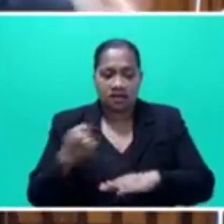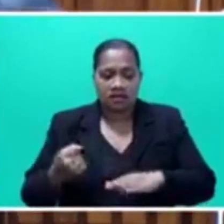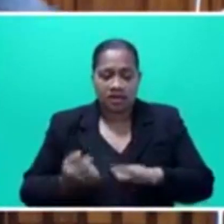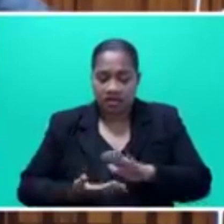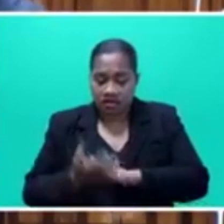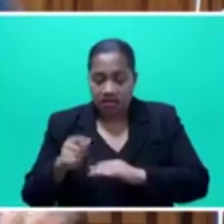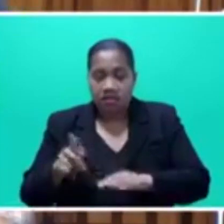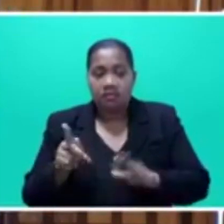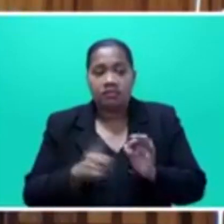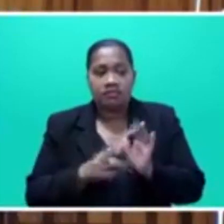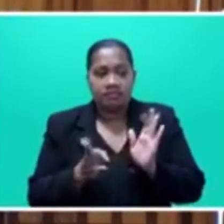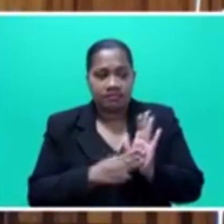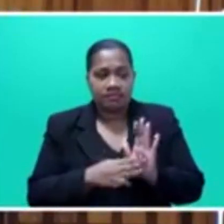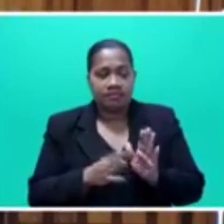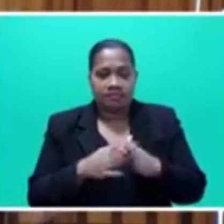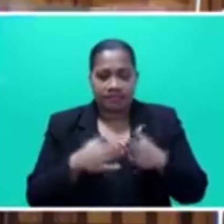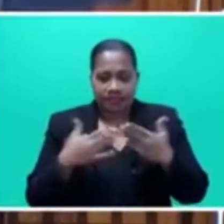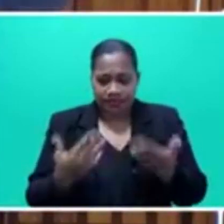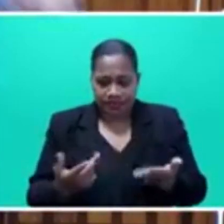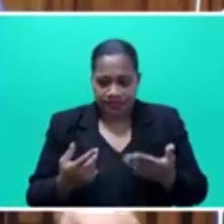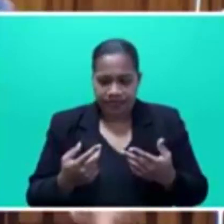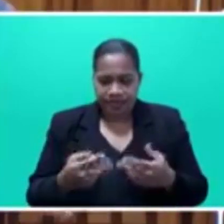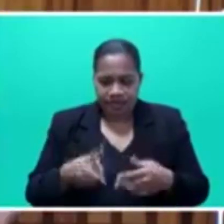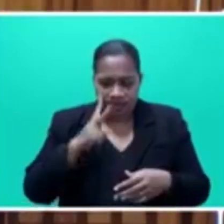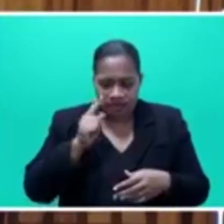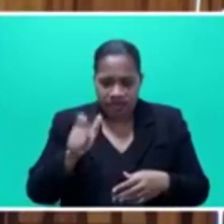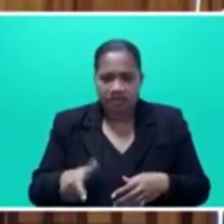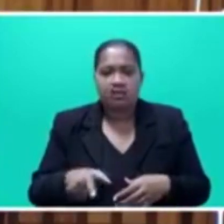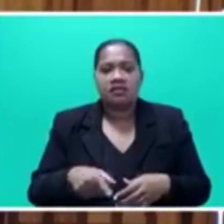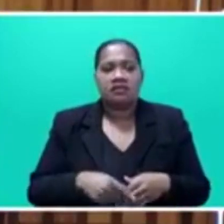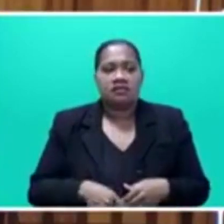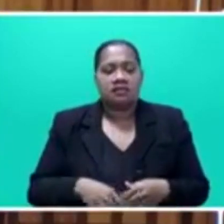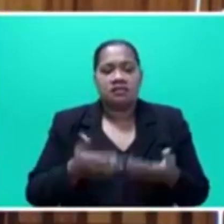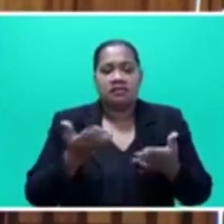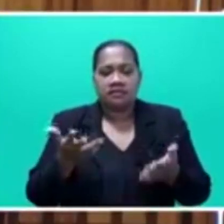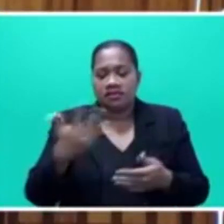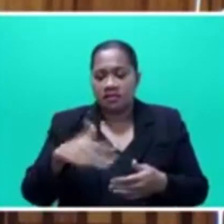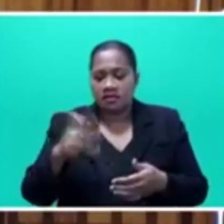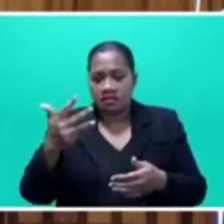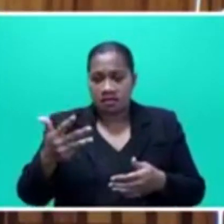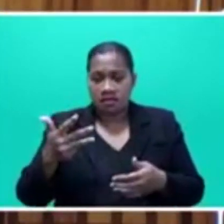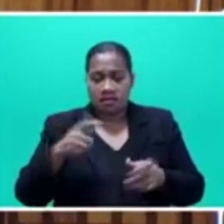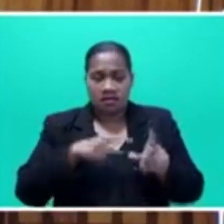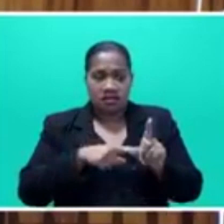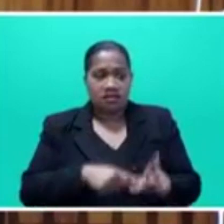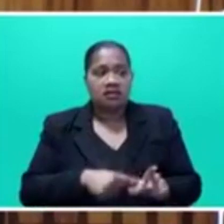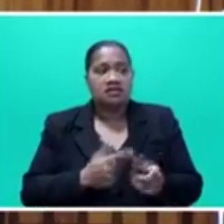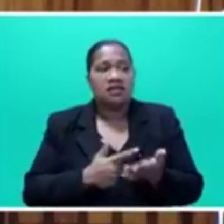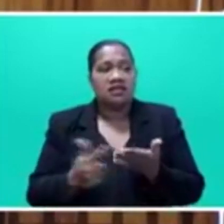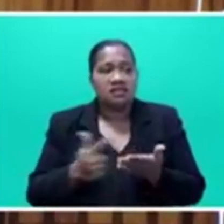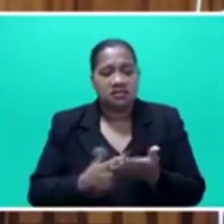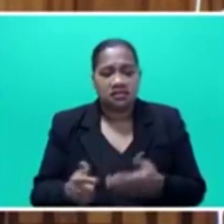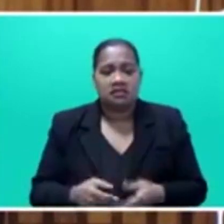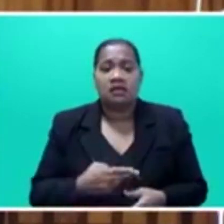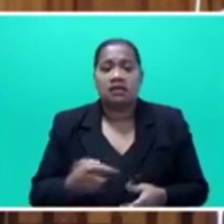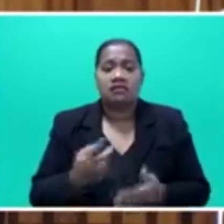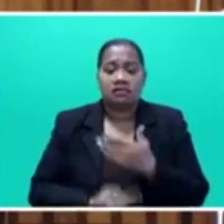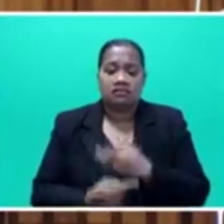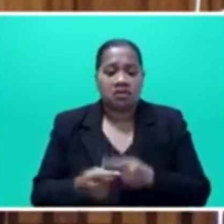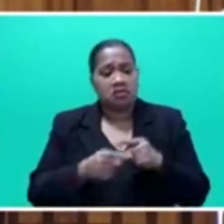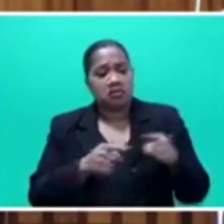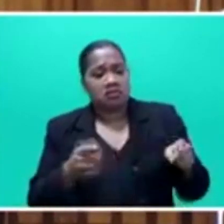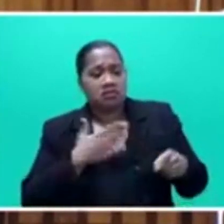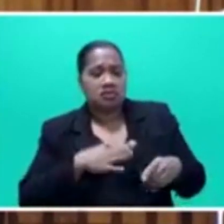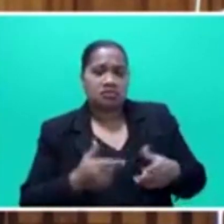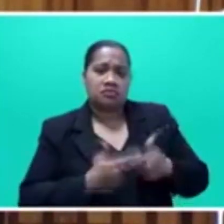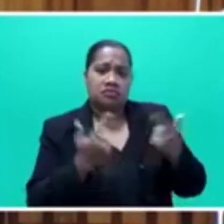is now regularizing squatter areas, giving 99-year leases, 99-year leases, and suddenly they want to become great advocates